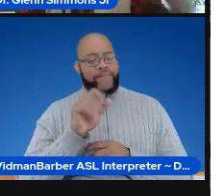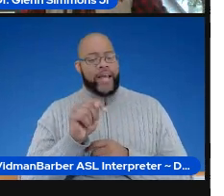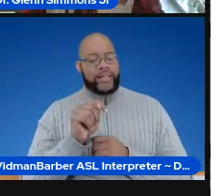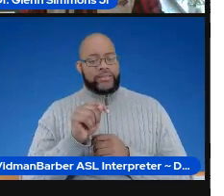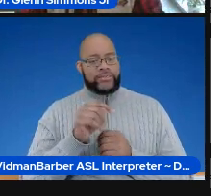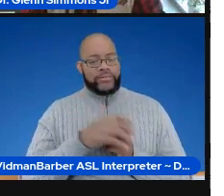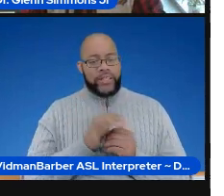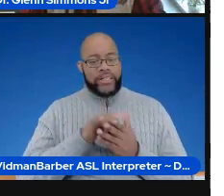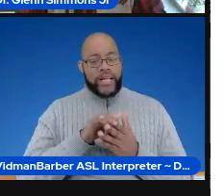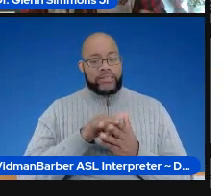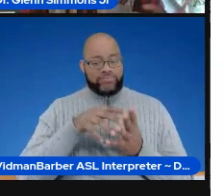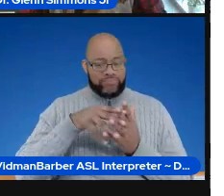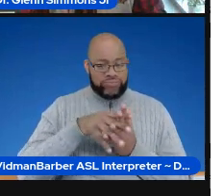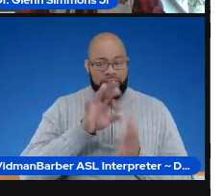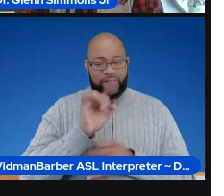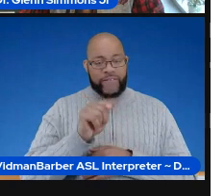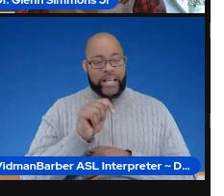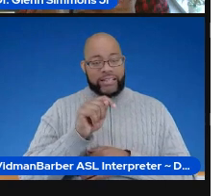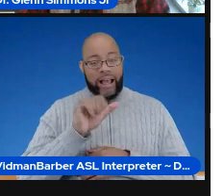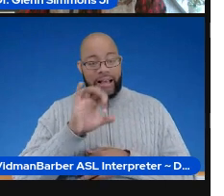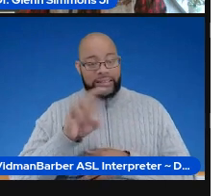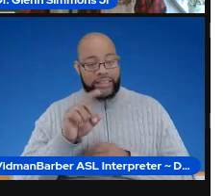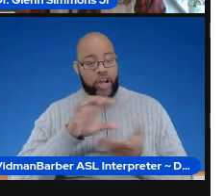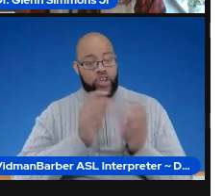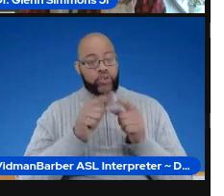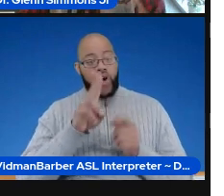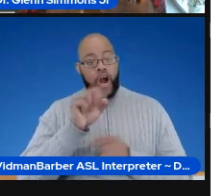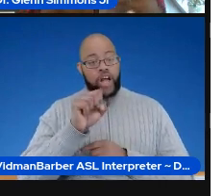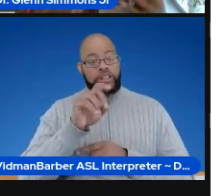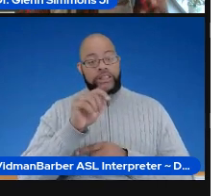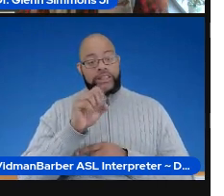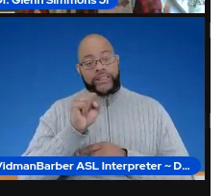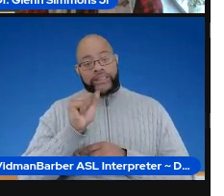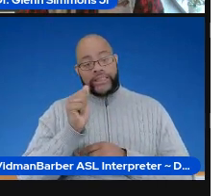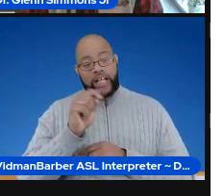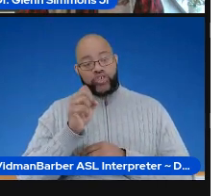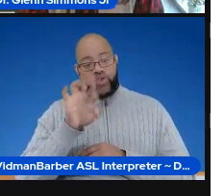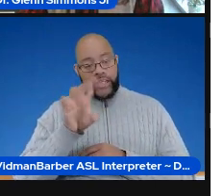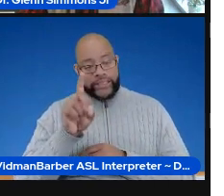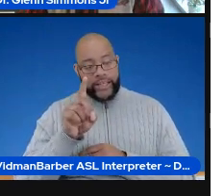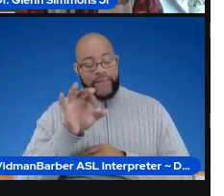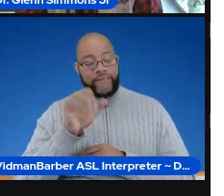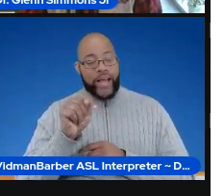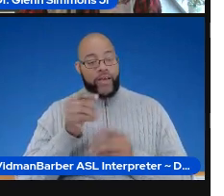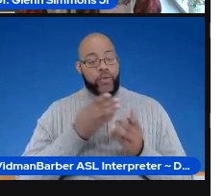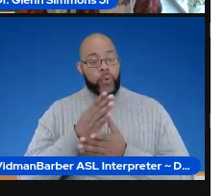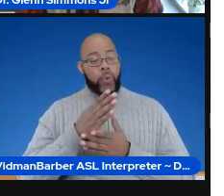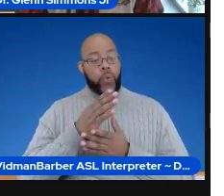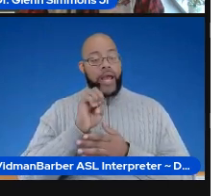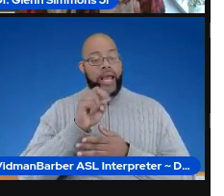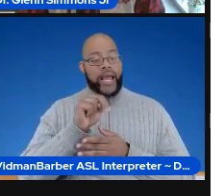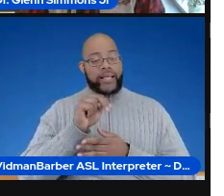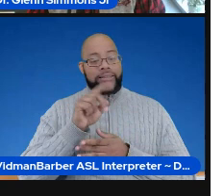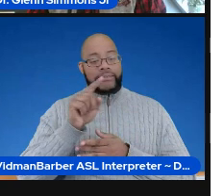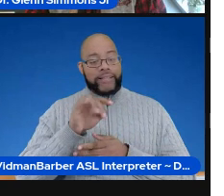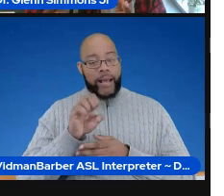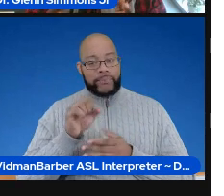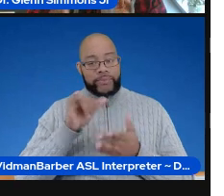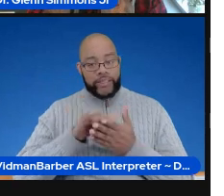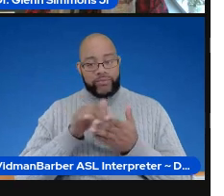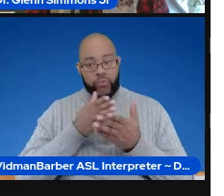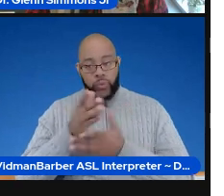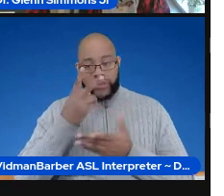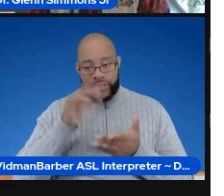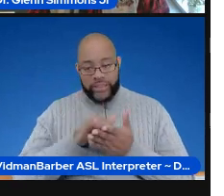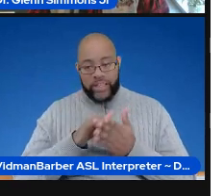And so that saturated fatty acid is then converted to unsaturated fat through the activity of enzymes known as desaturases. Here we're showing